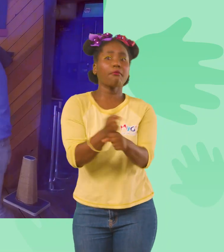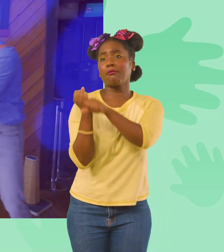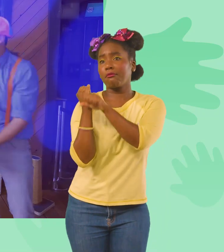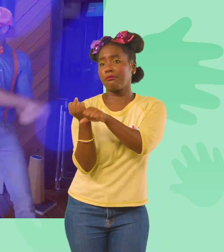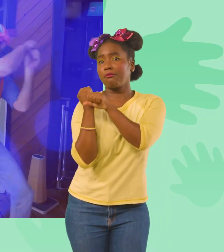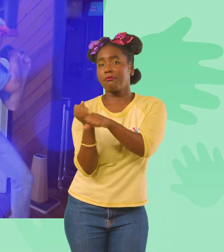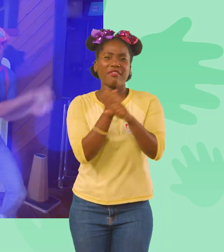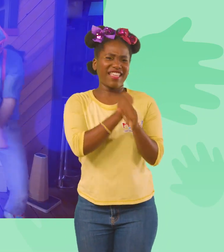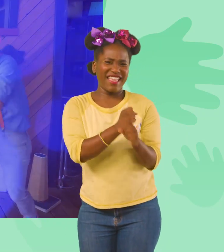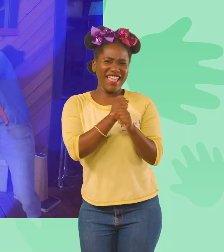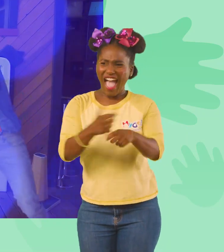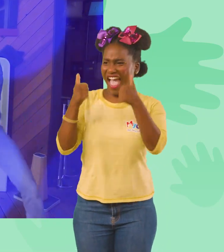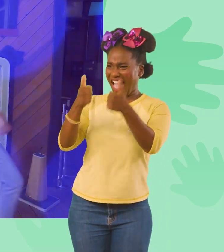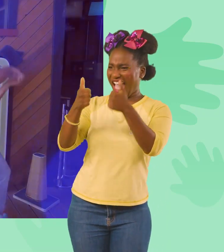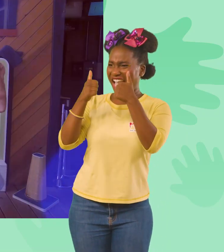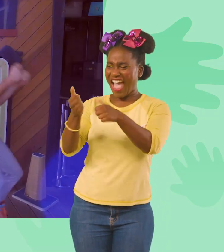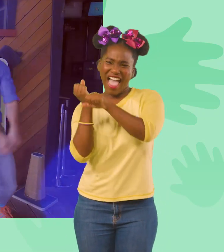Yeah! Good job, Baxter!